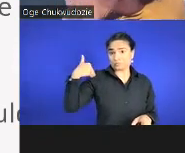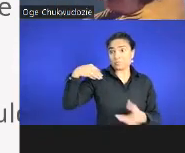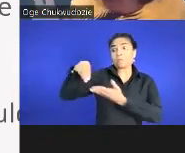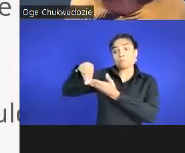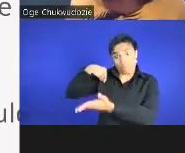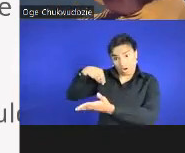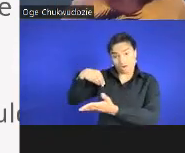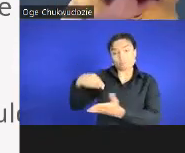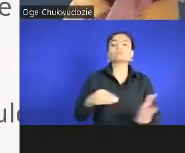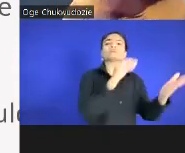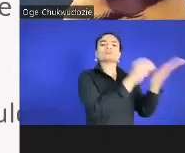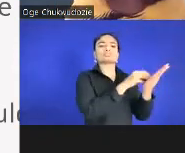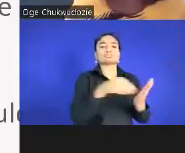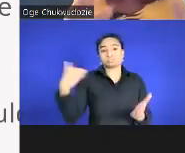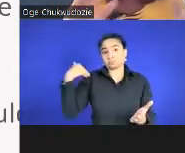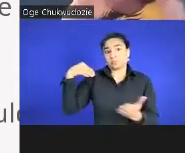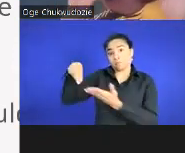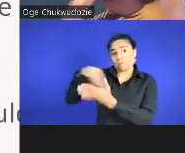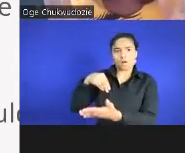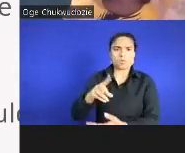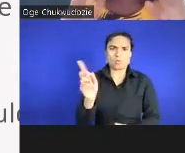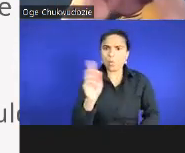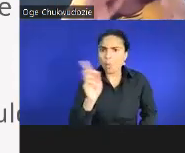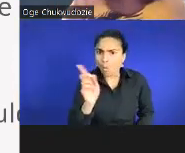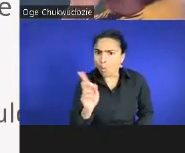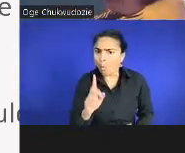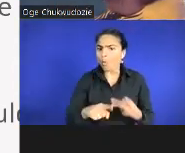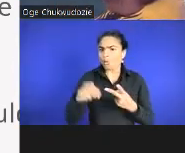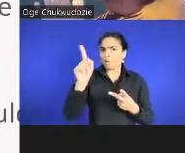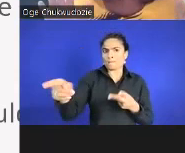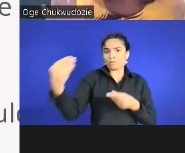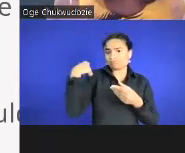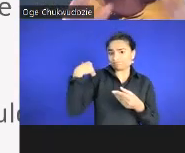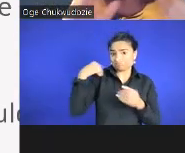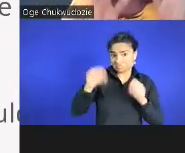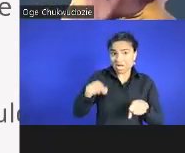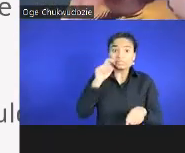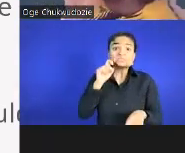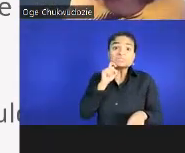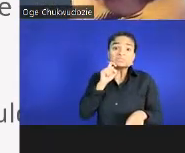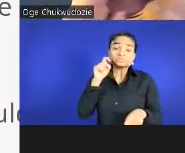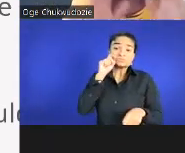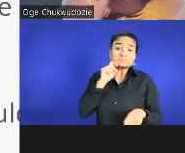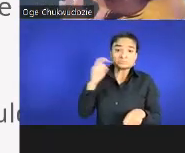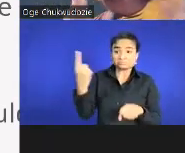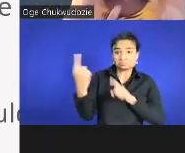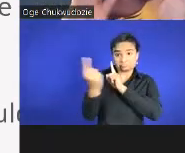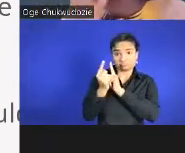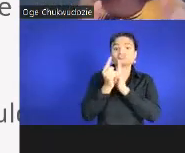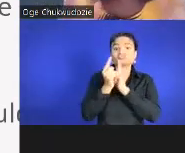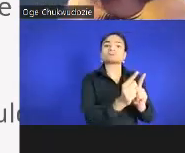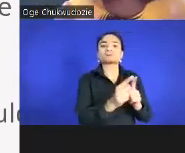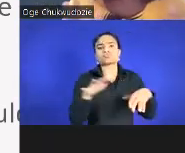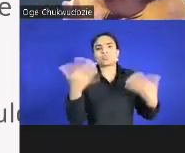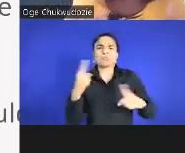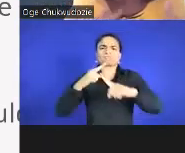for inappropriate behaviors, mark X, for appropriate behaviors, mark tick, good, so that it's even okay. People that